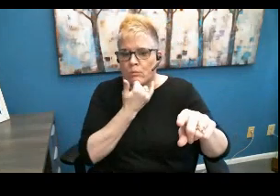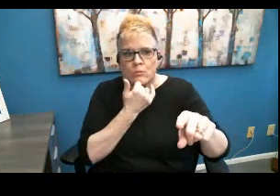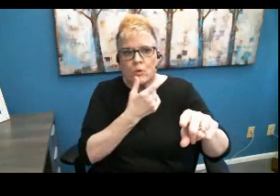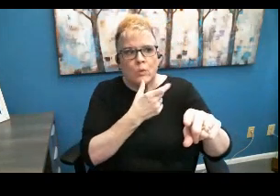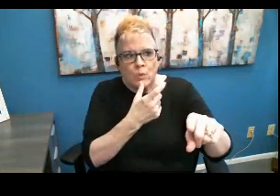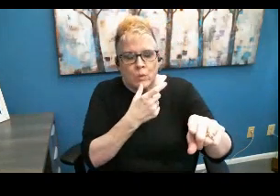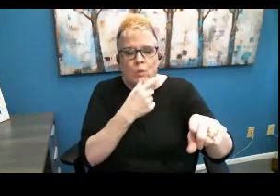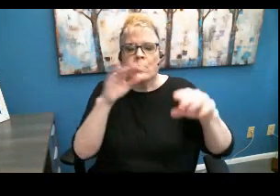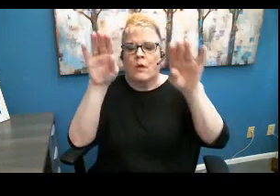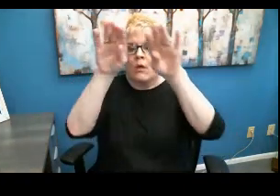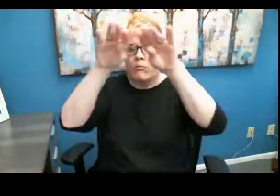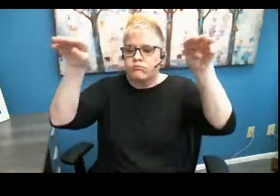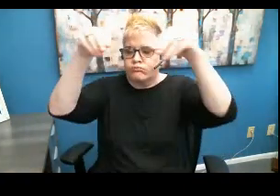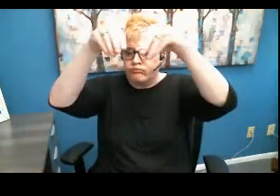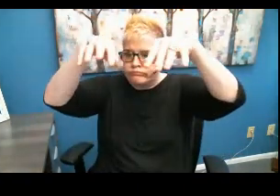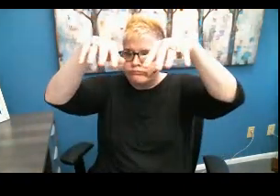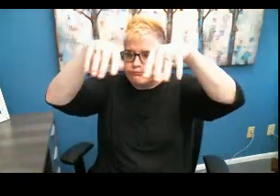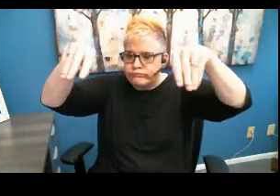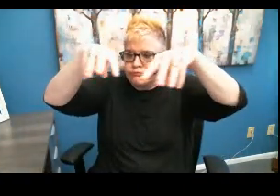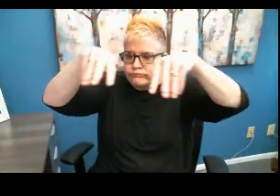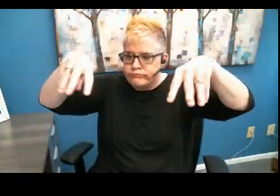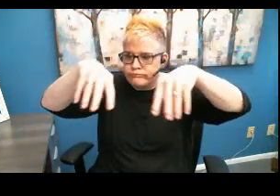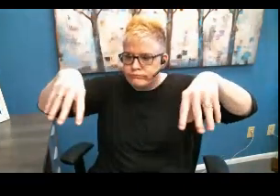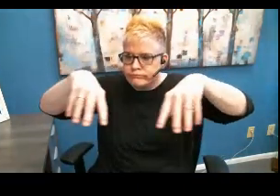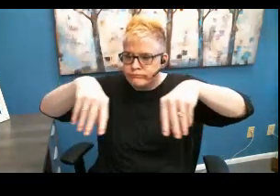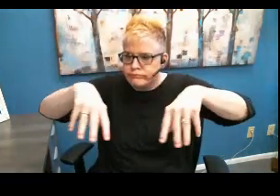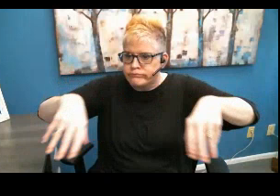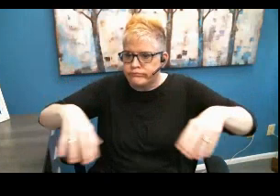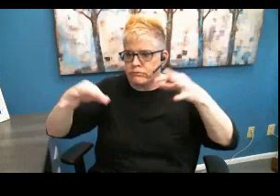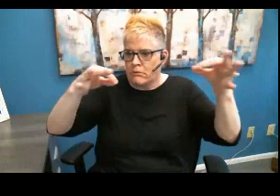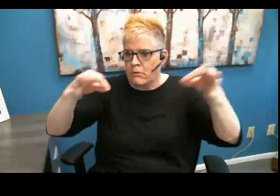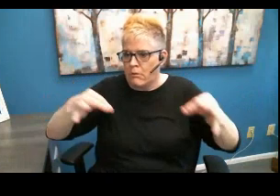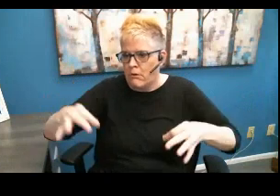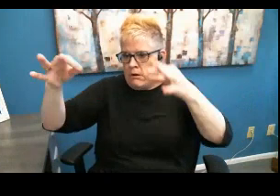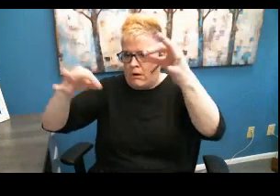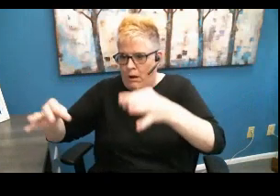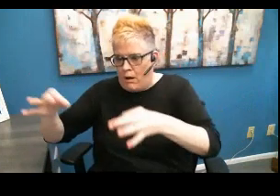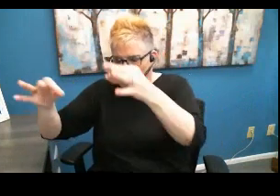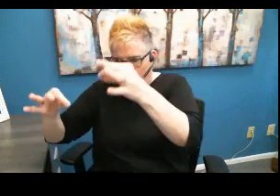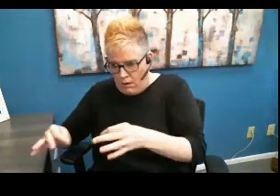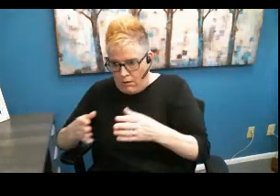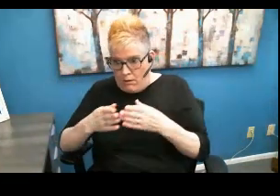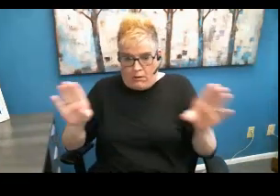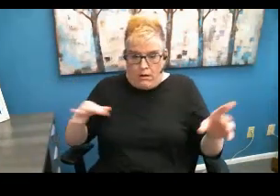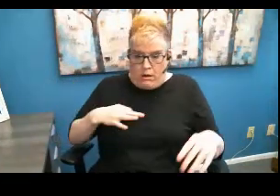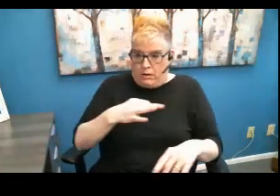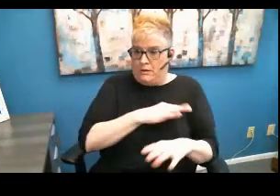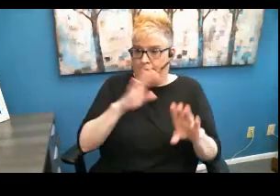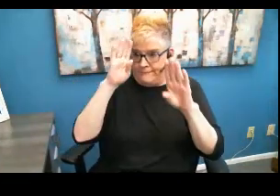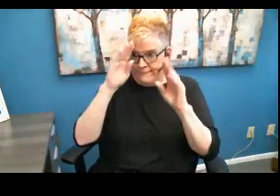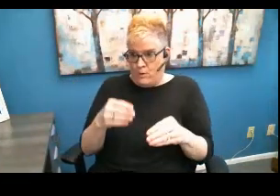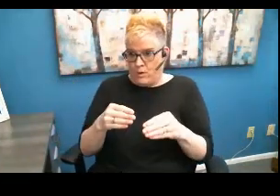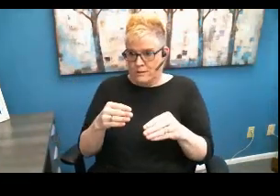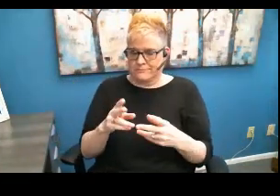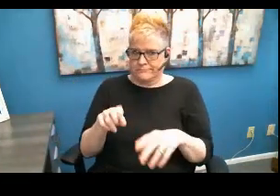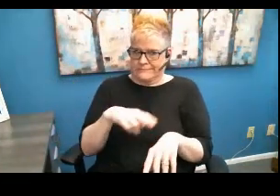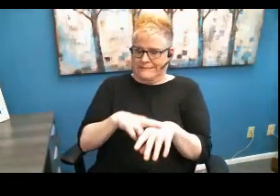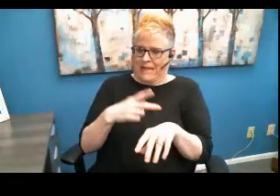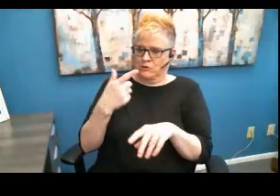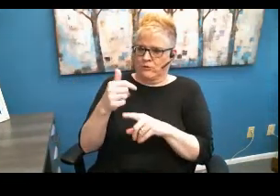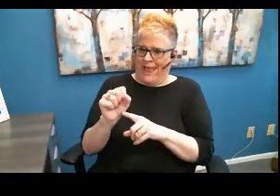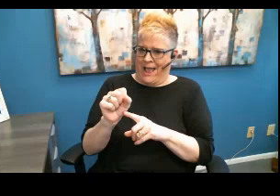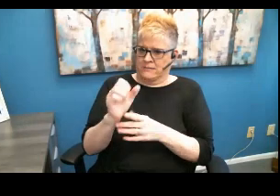liaison officers, public information officers. Then we'd have our general staff that's specifically focused on the natural gas side